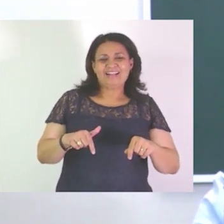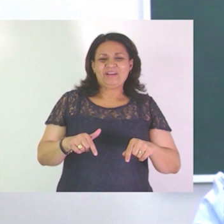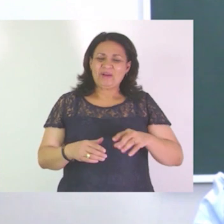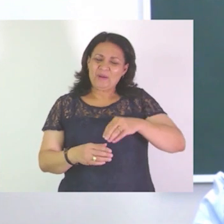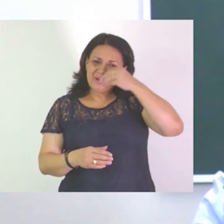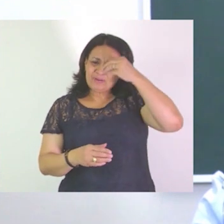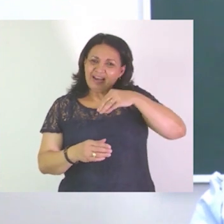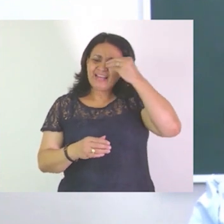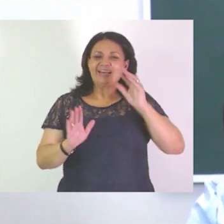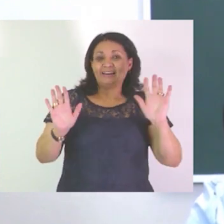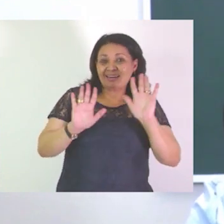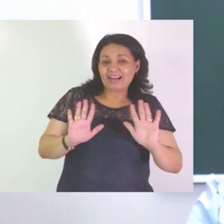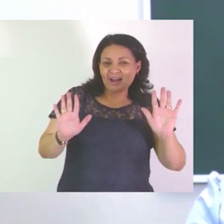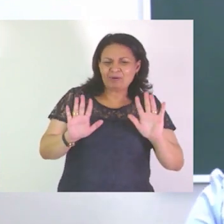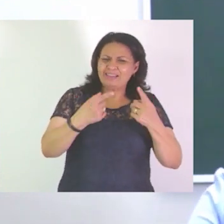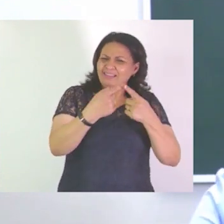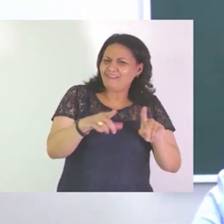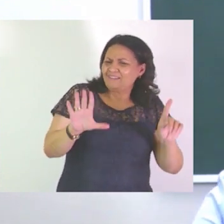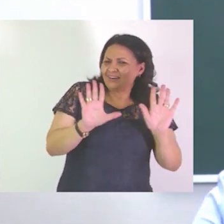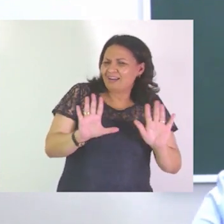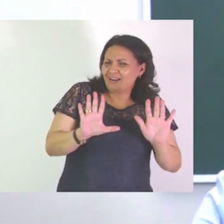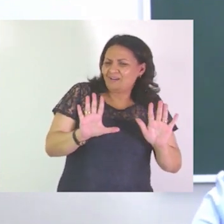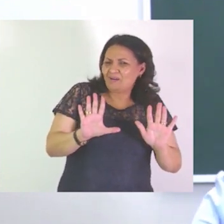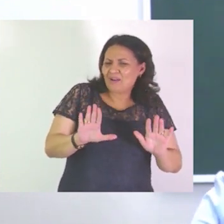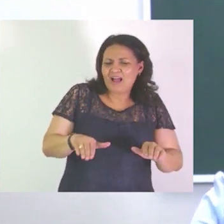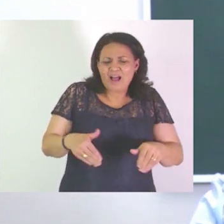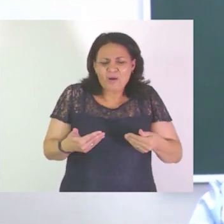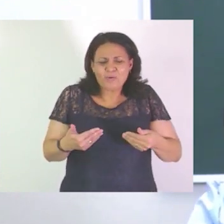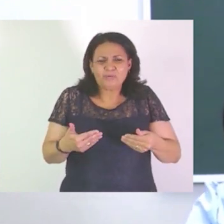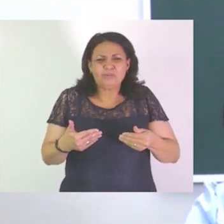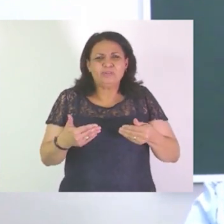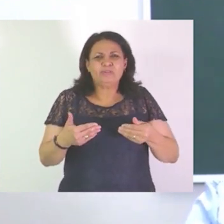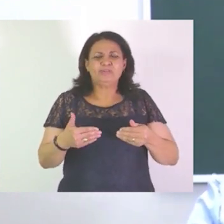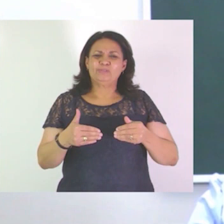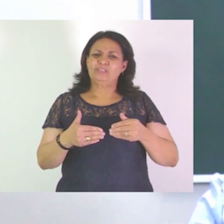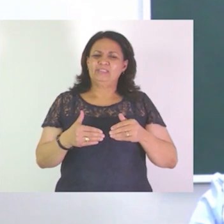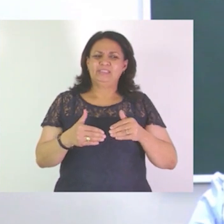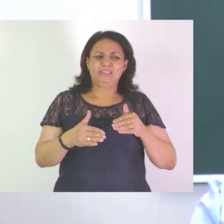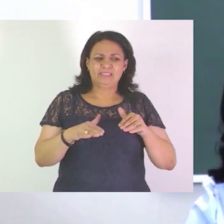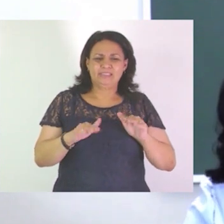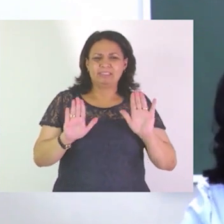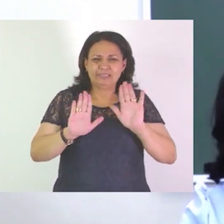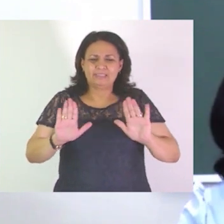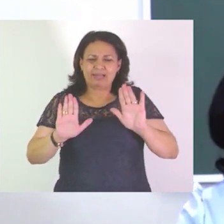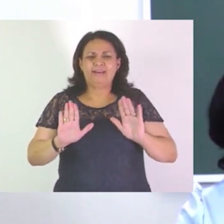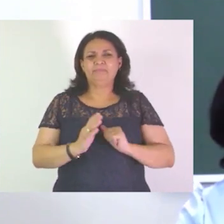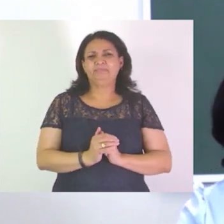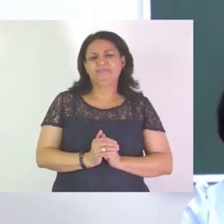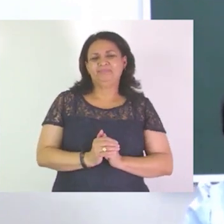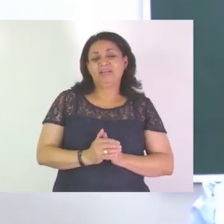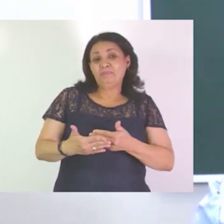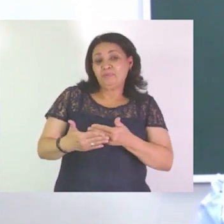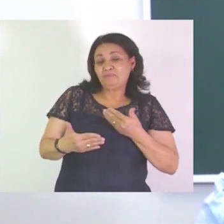about coloring, different colors, how to stay in the lines, and what to use when we are coloring. But before we